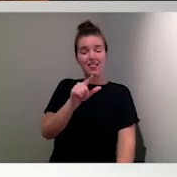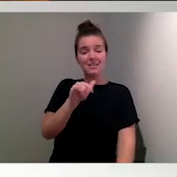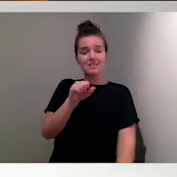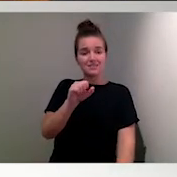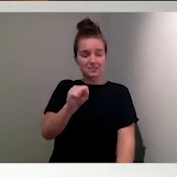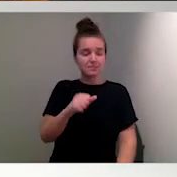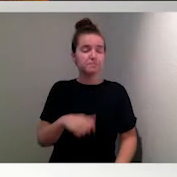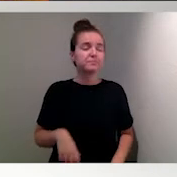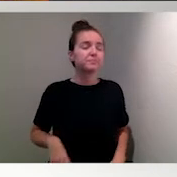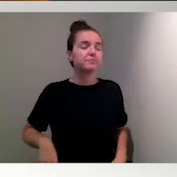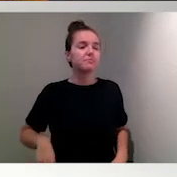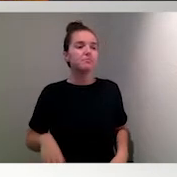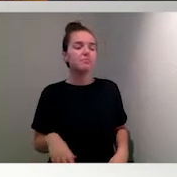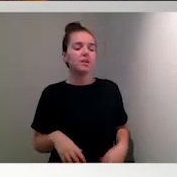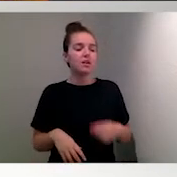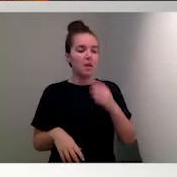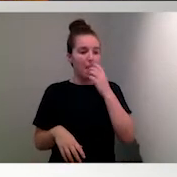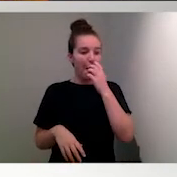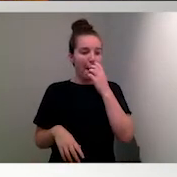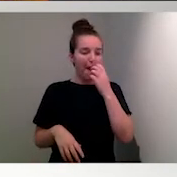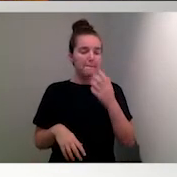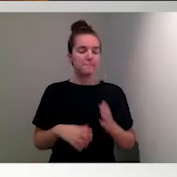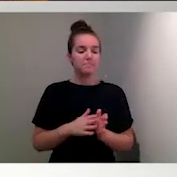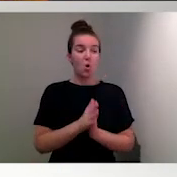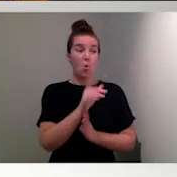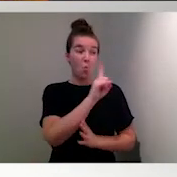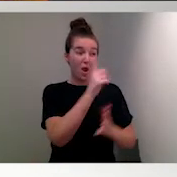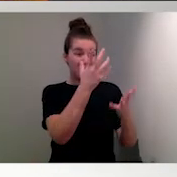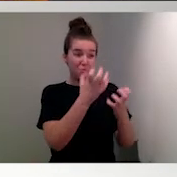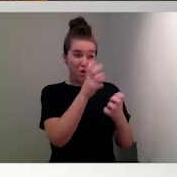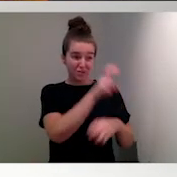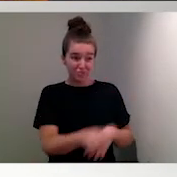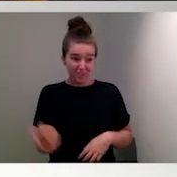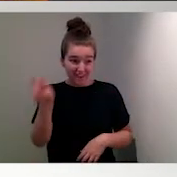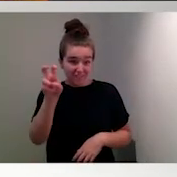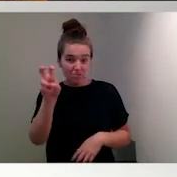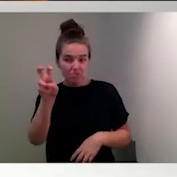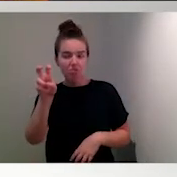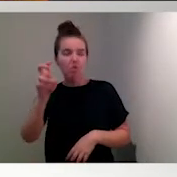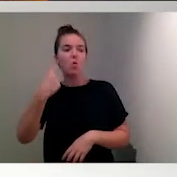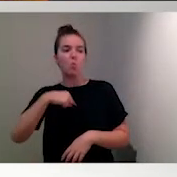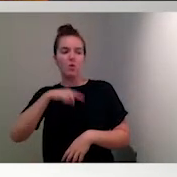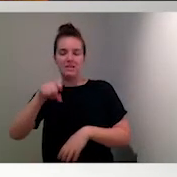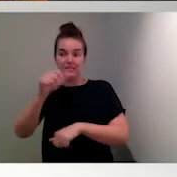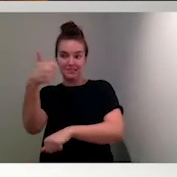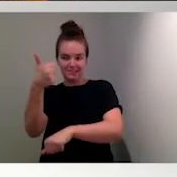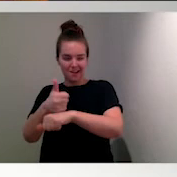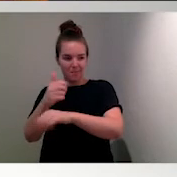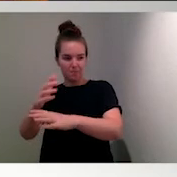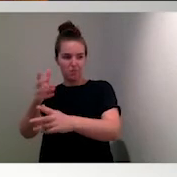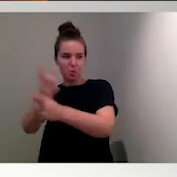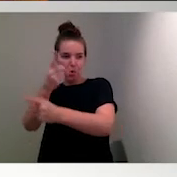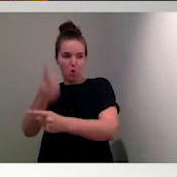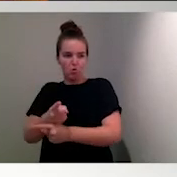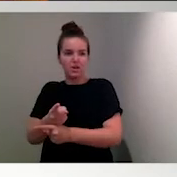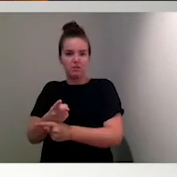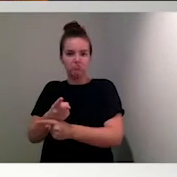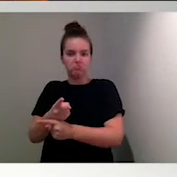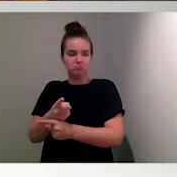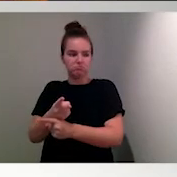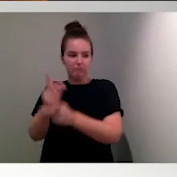up where you want to travel to, we set you up in the appropriate accommodations. So. Do you have any suggestions